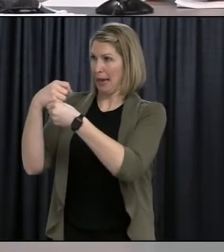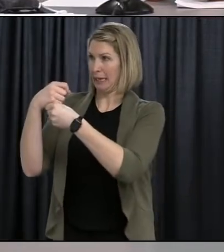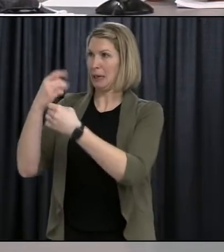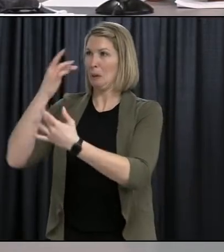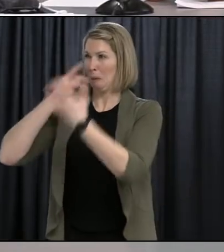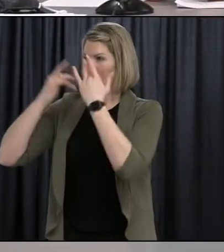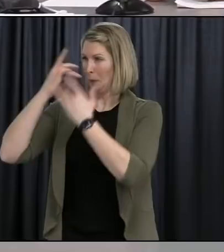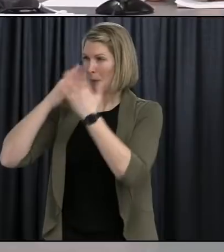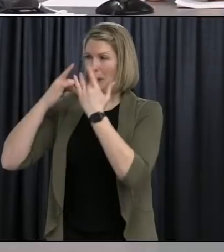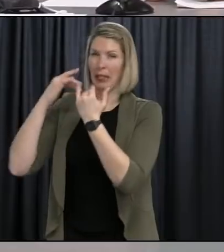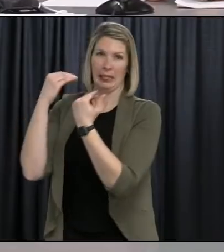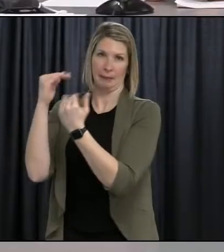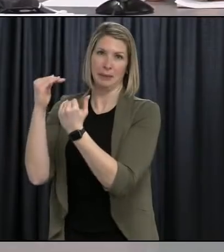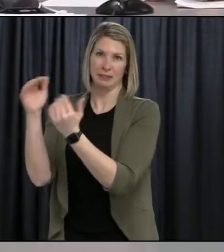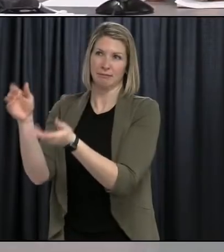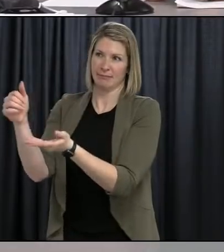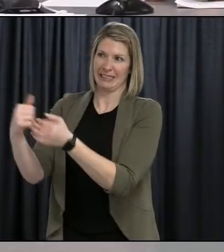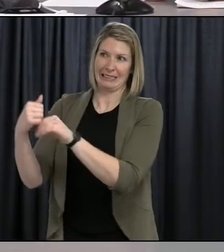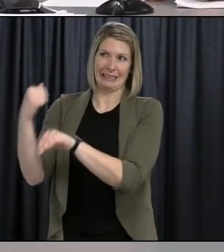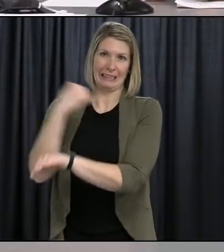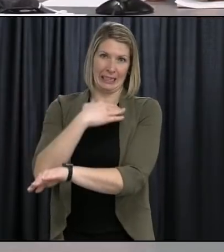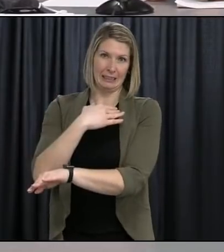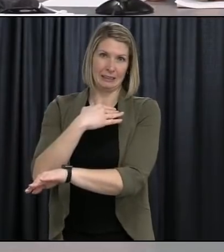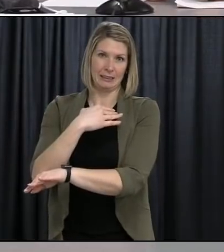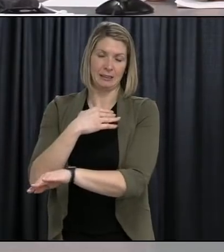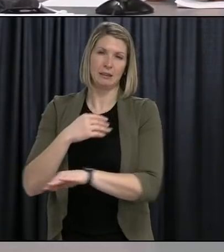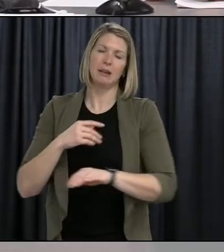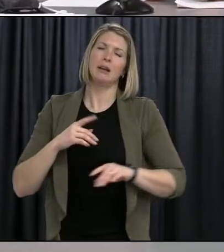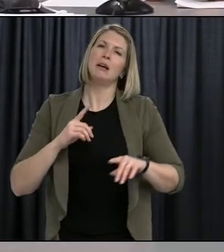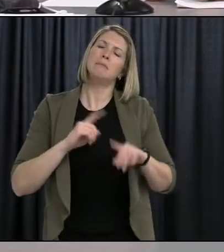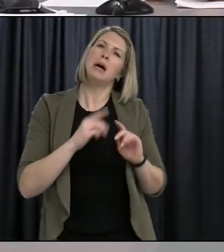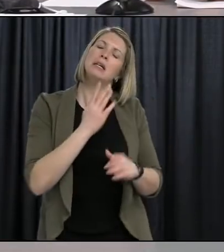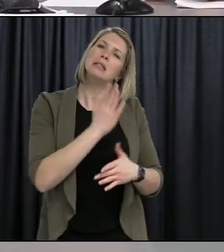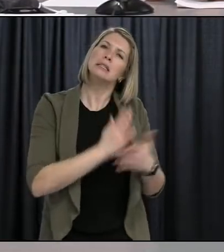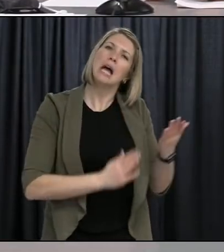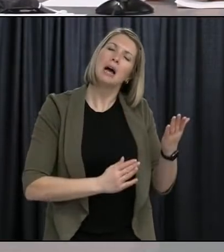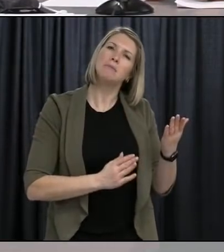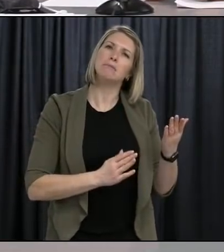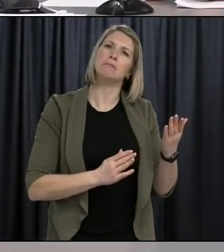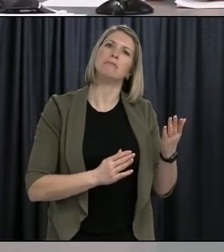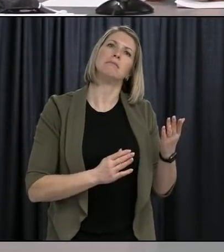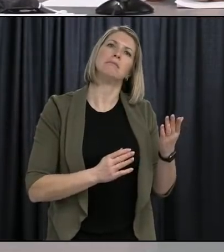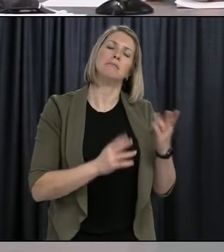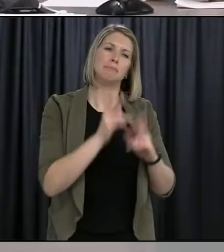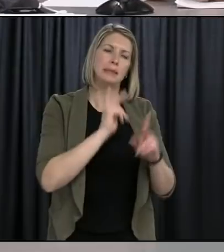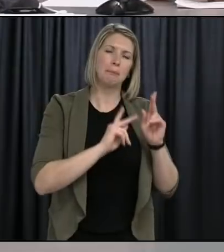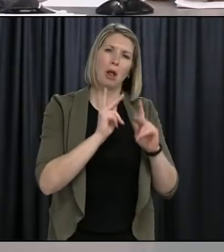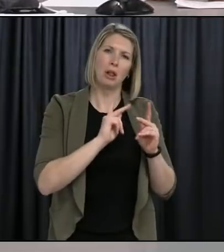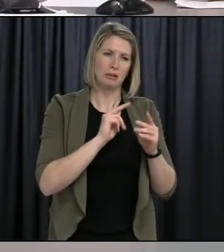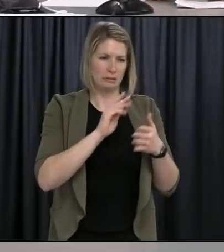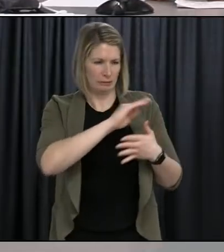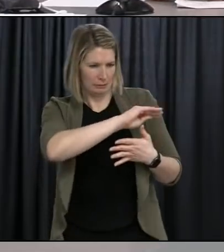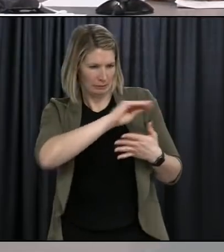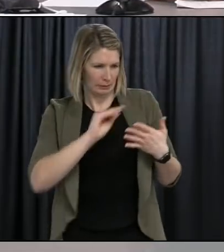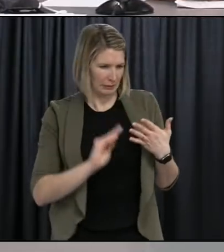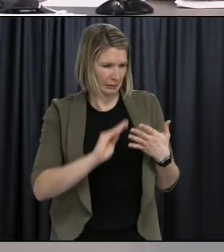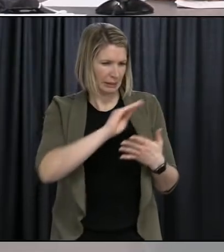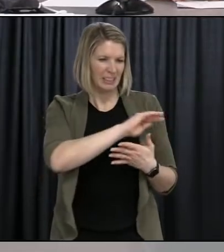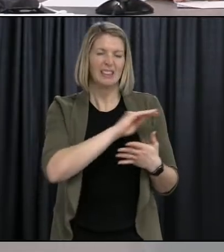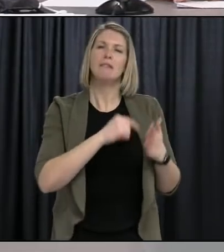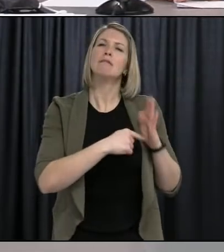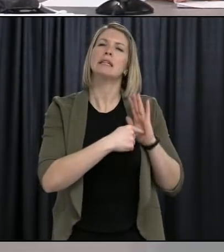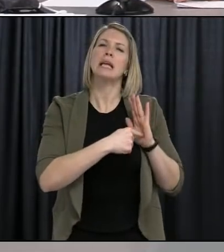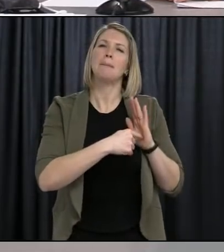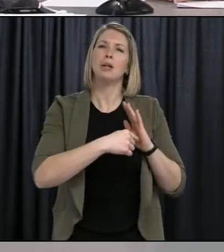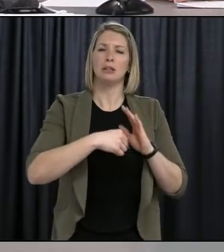wondering, for those people who aren't necessarily specifically categorized in future phases of the rollout plan, like immunocompromised or